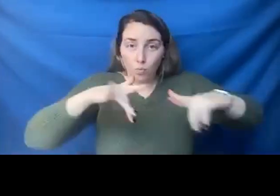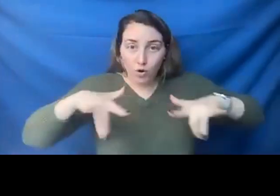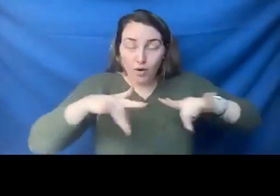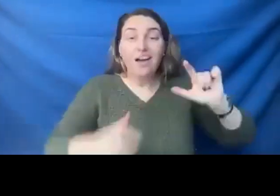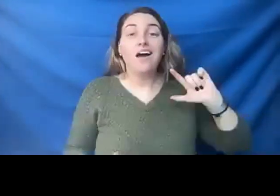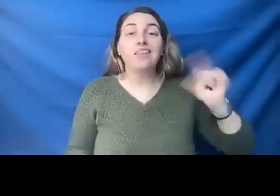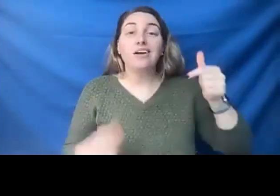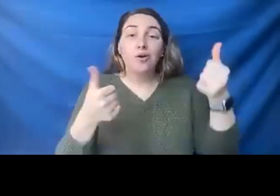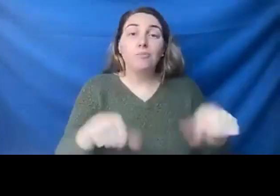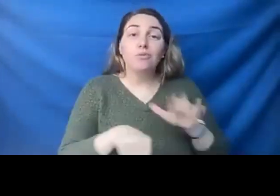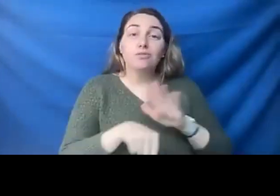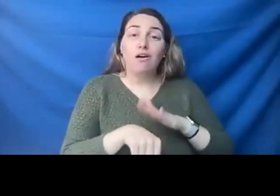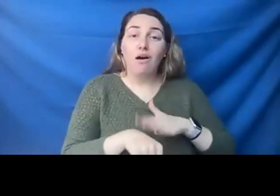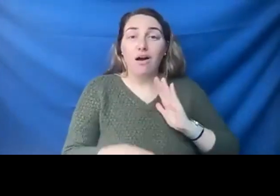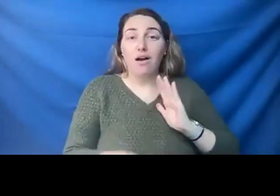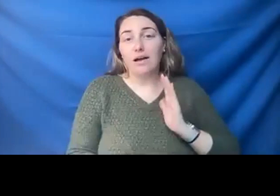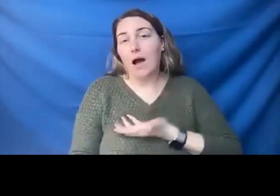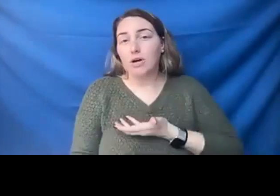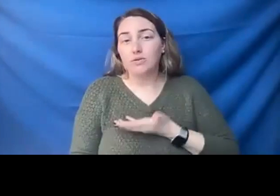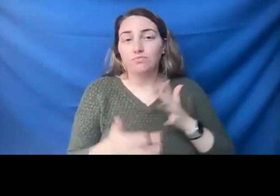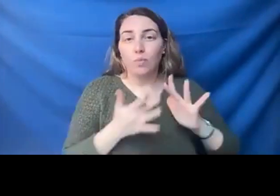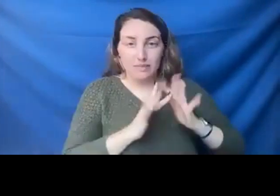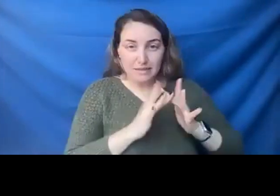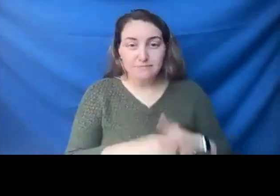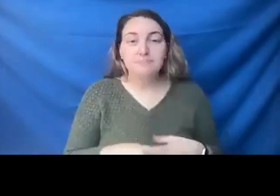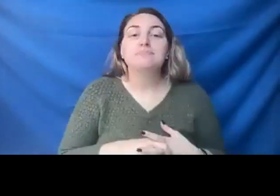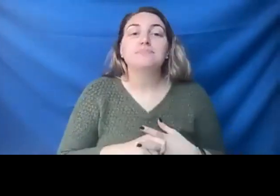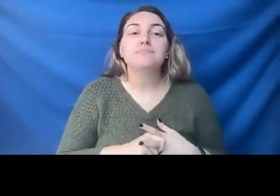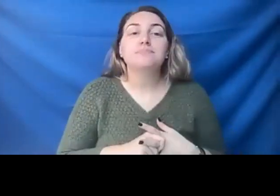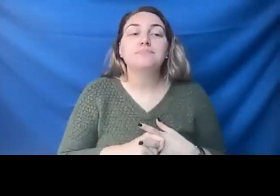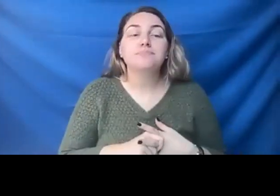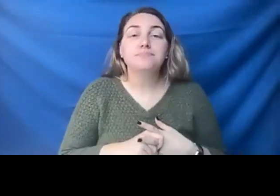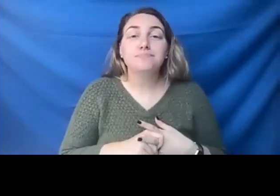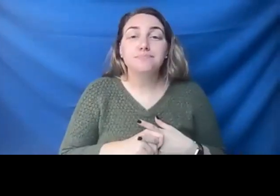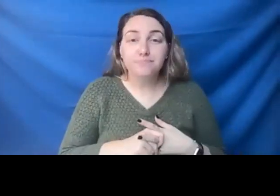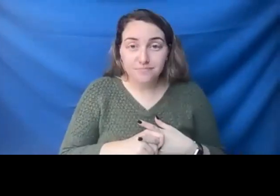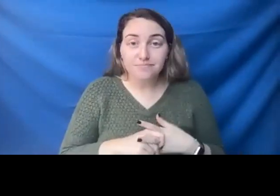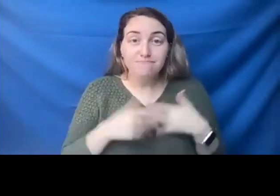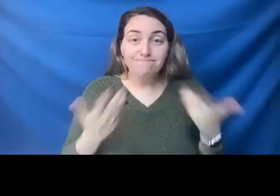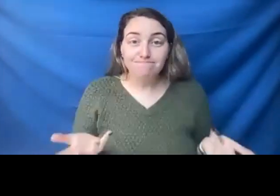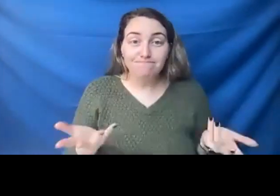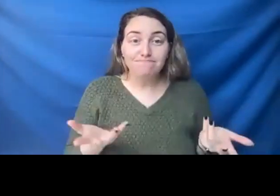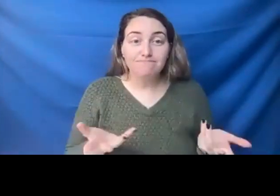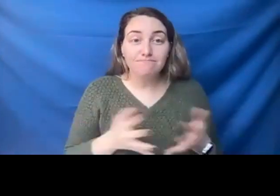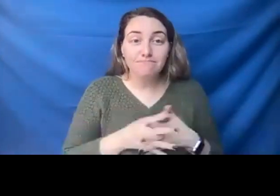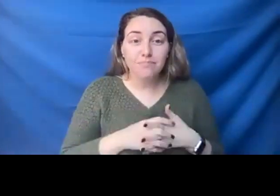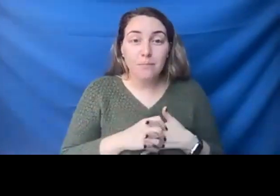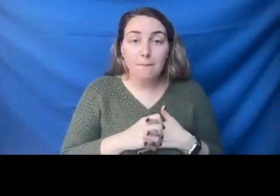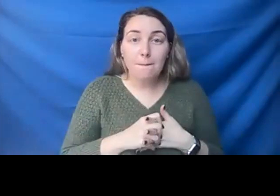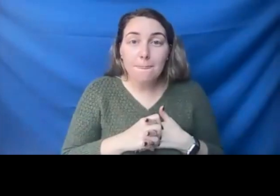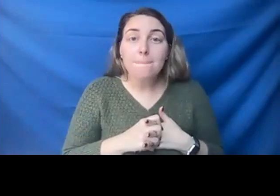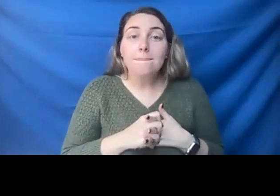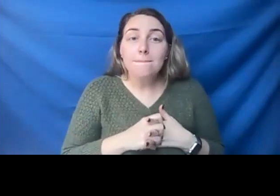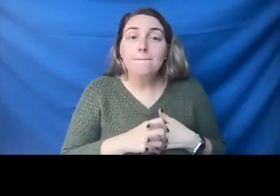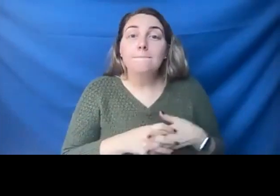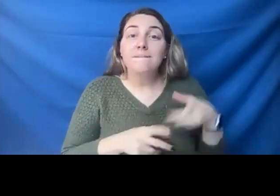it on our website later. With that said, So available, as well as